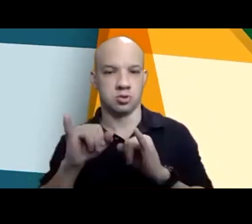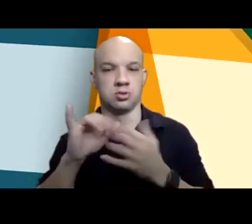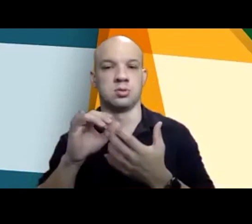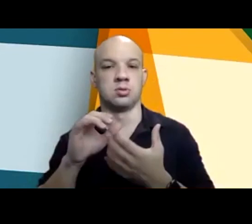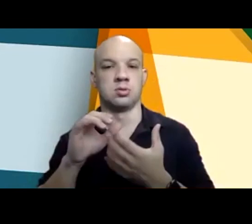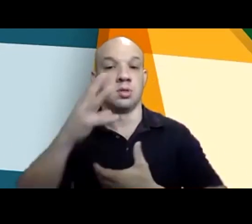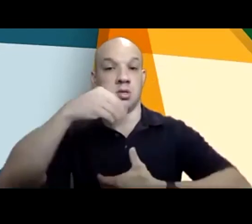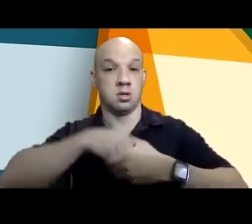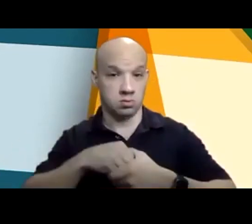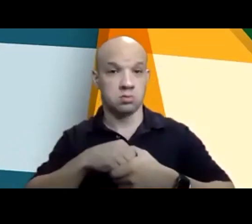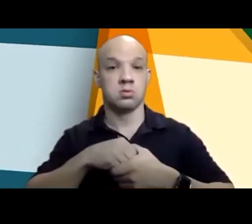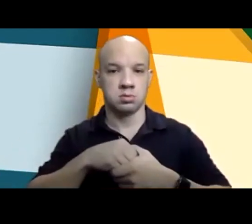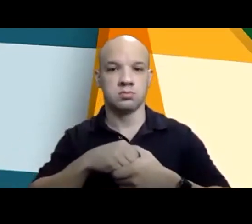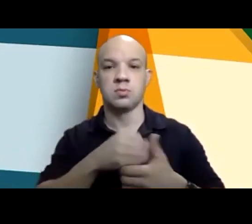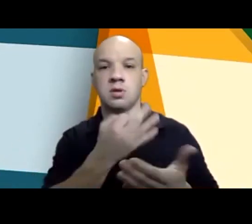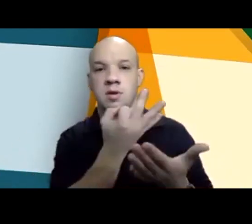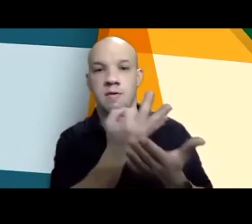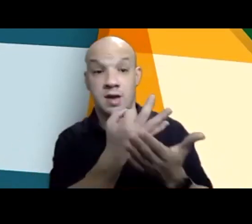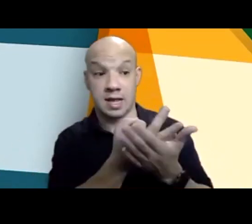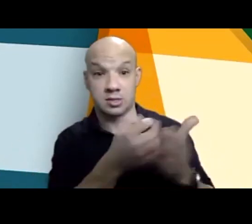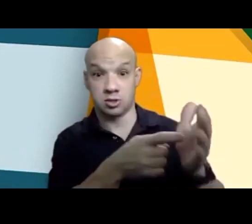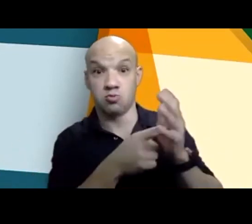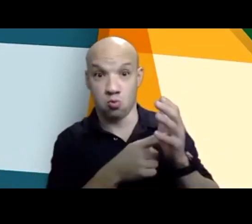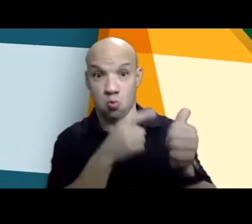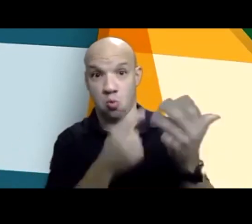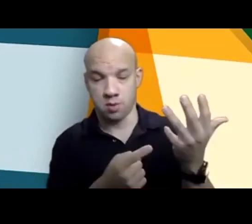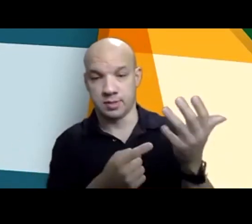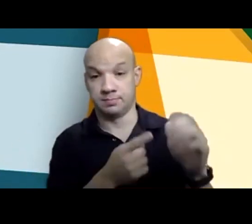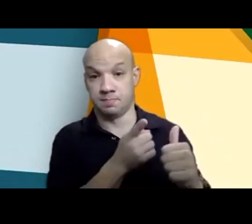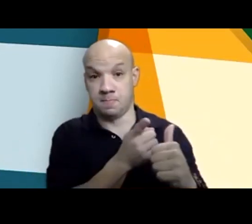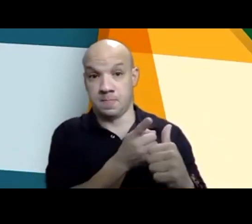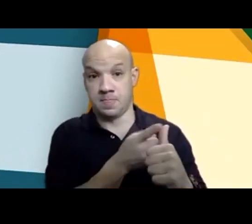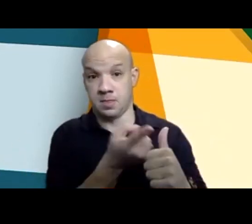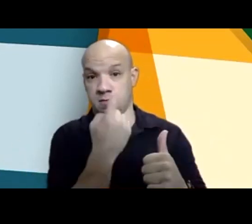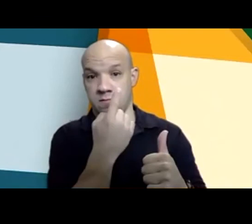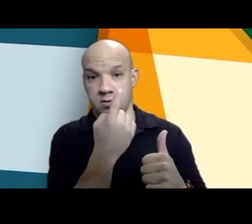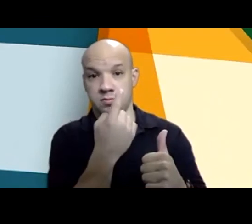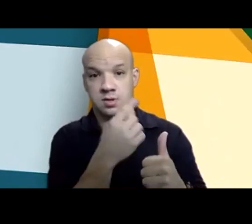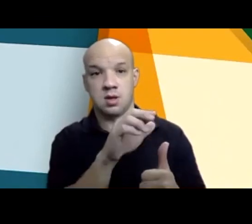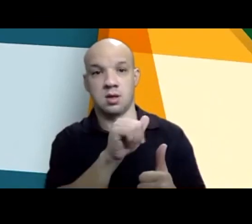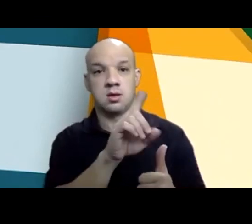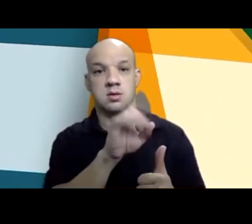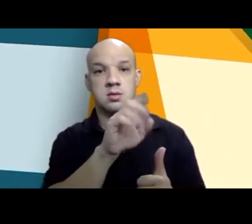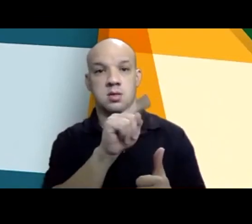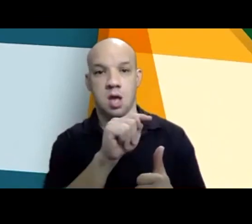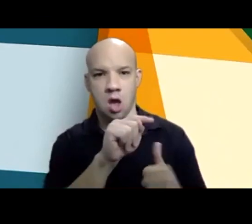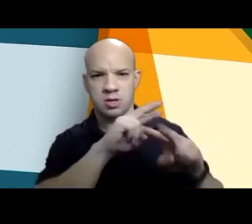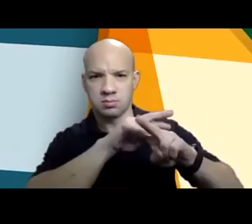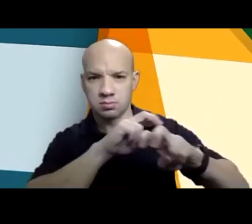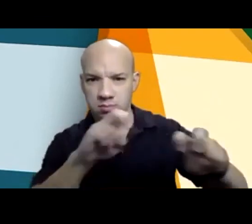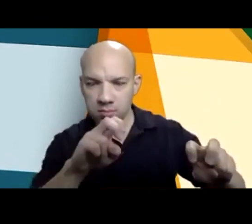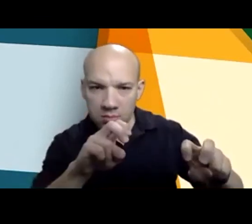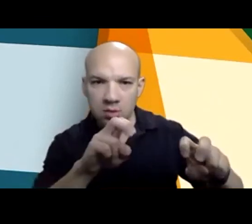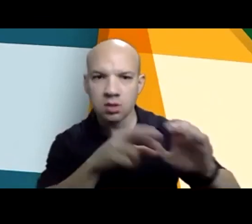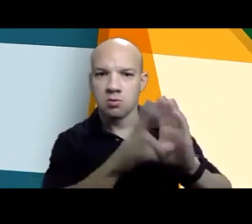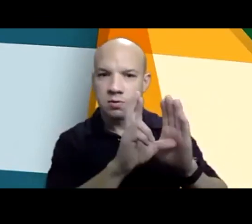among others, financial requirements. The first one are audited, review, or compiled financial